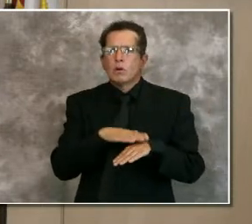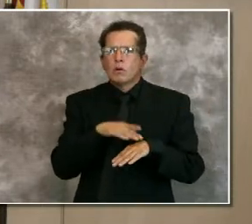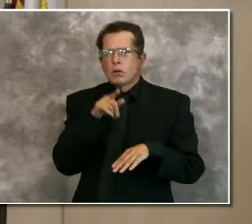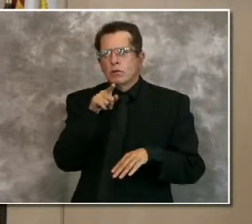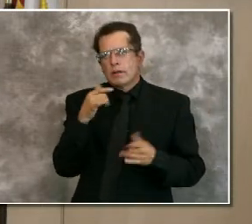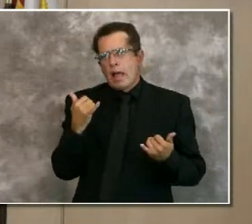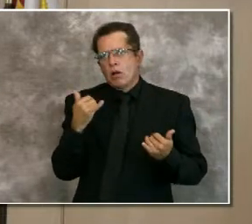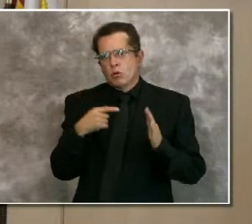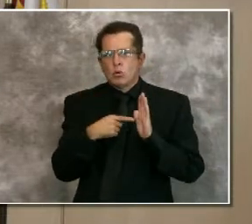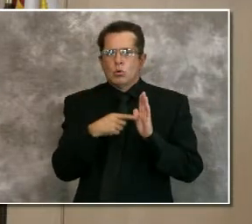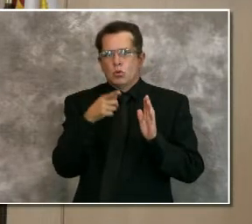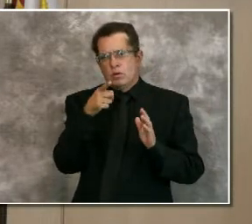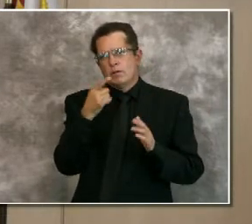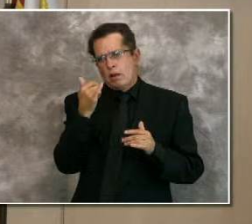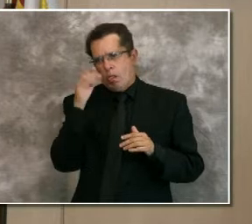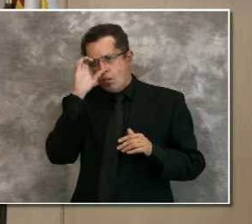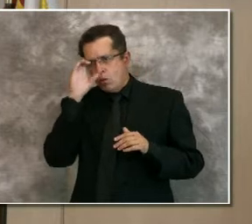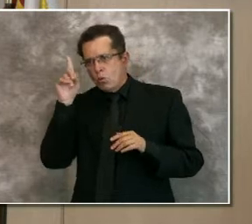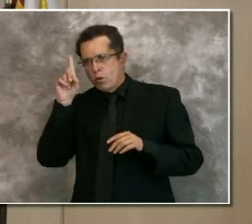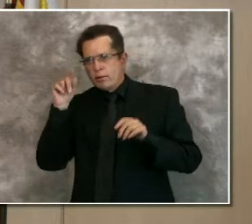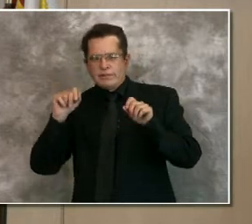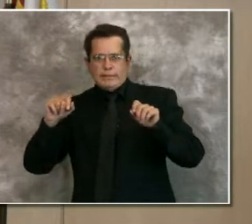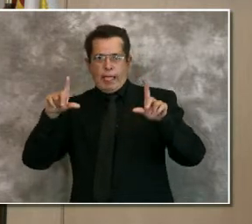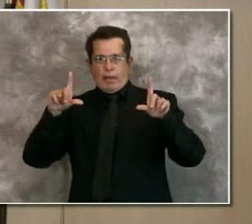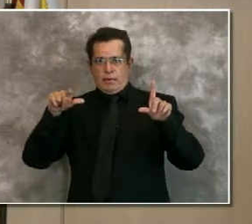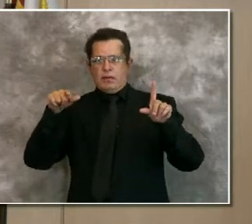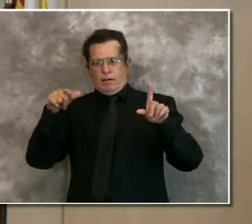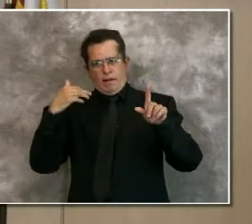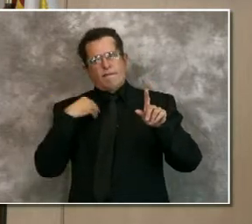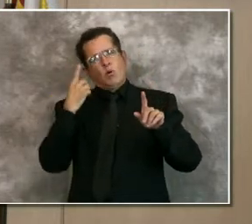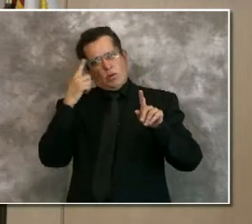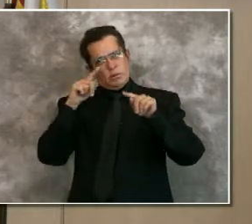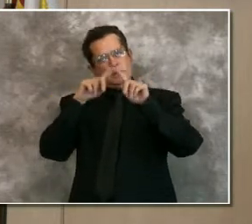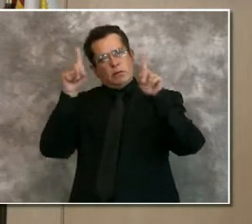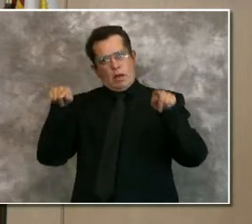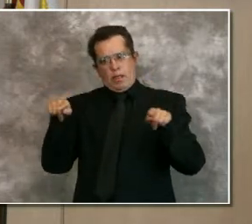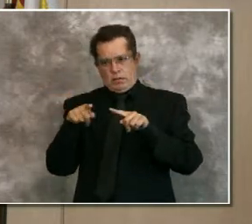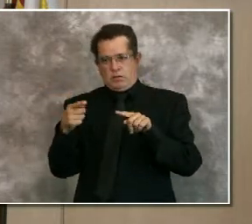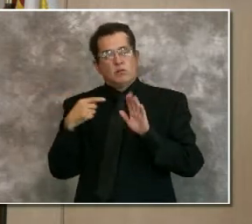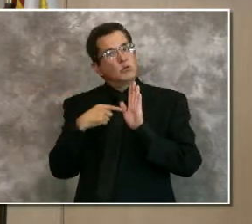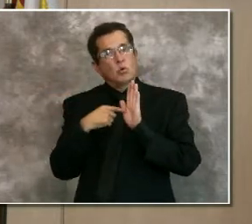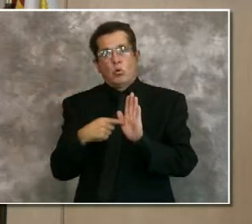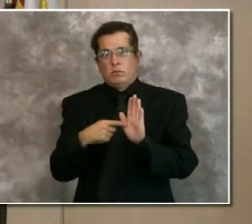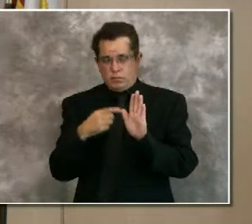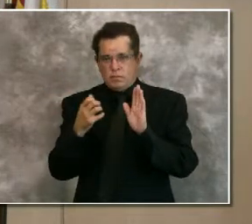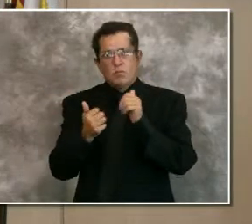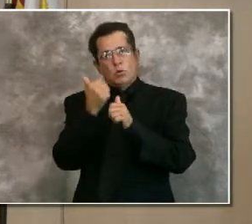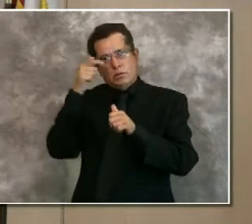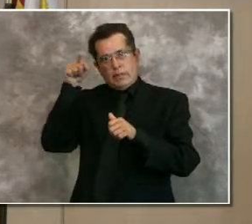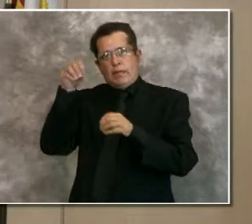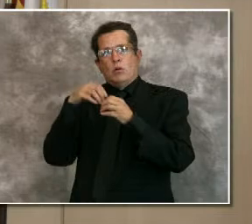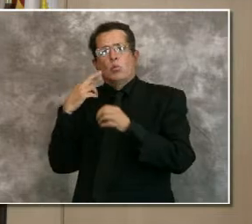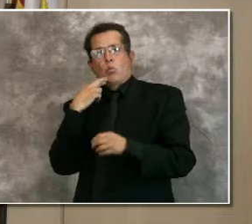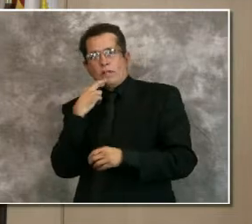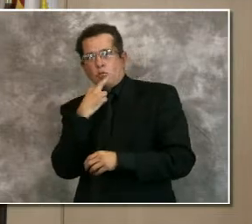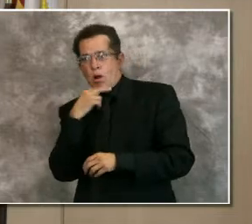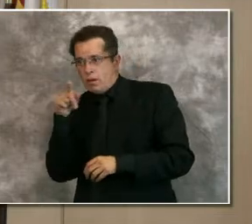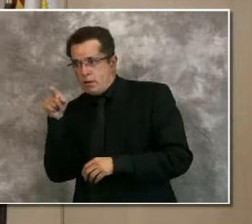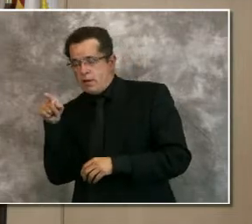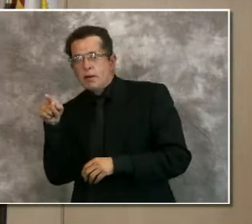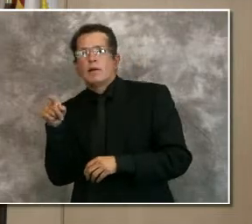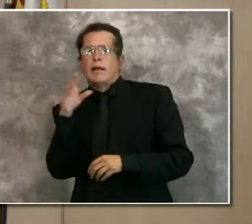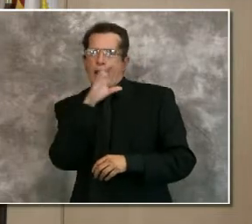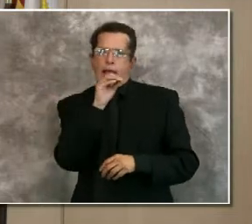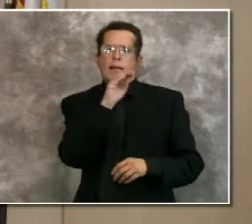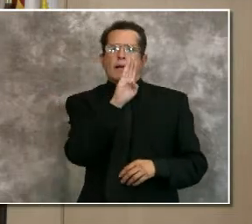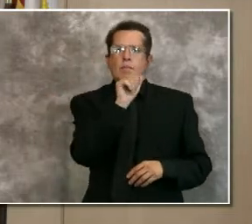you can go back to that slide. I think that slide shows that we have outbreaks in restaurants as well as restaurants